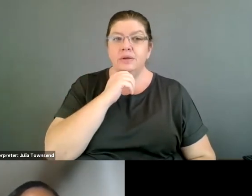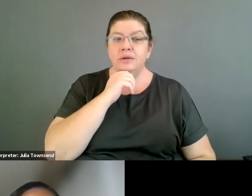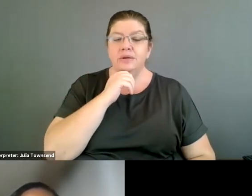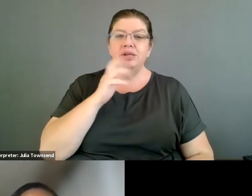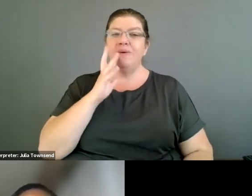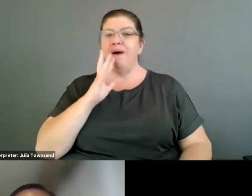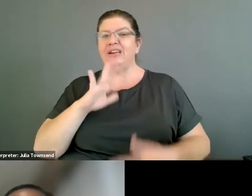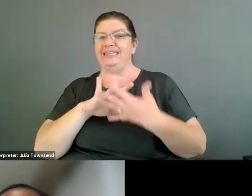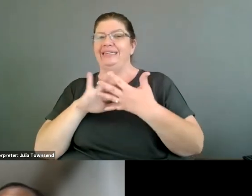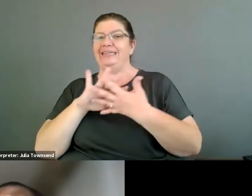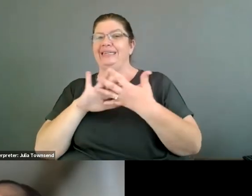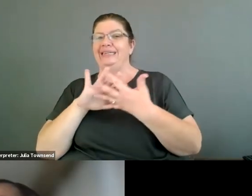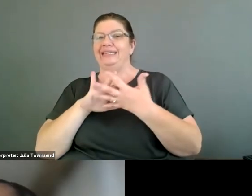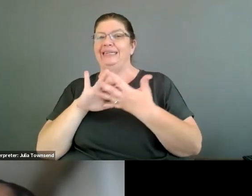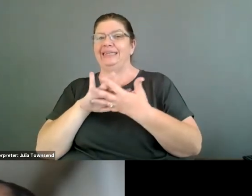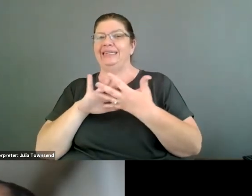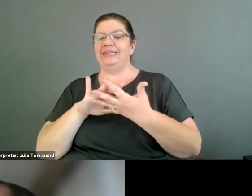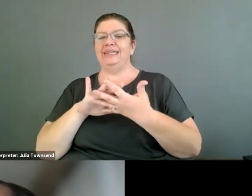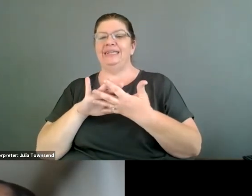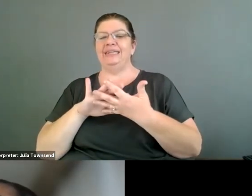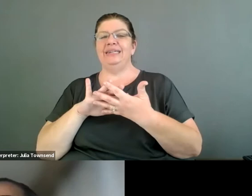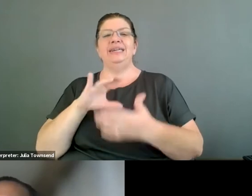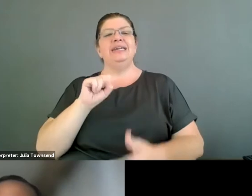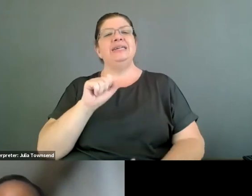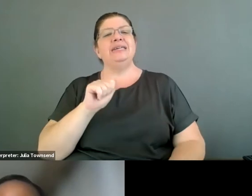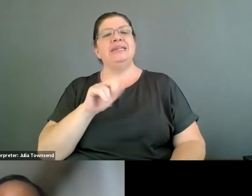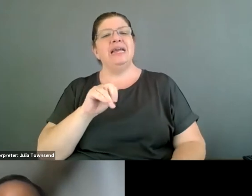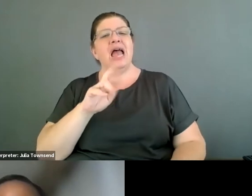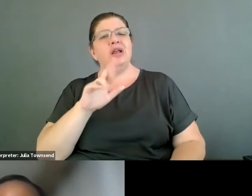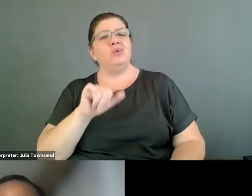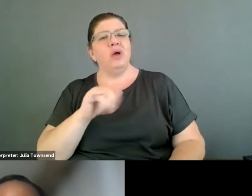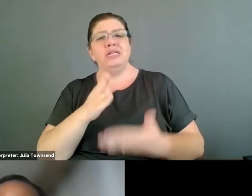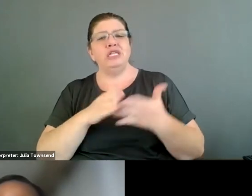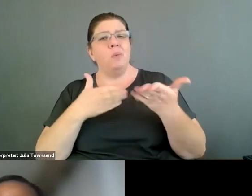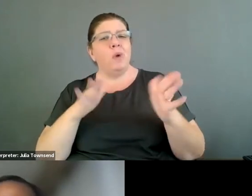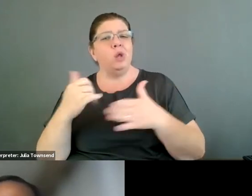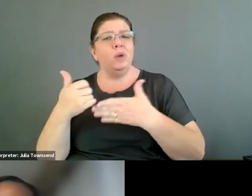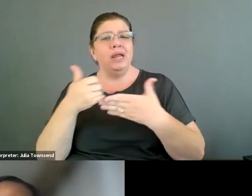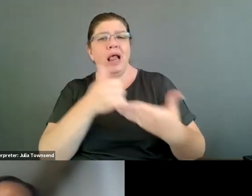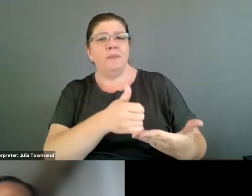Can you hear me out there? Sandra. Sandra, is there some way you can help her?